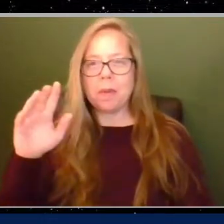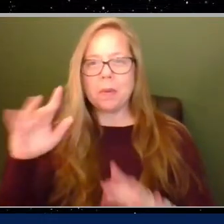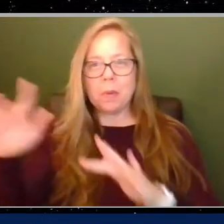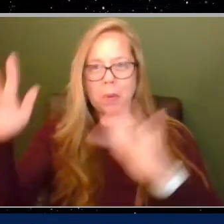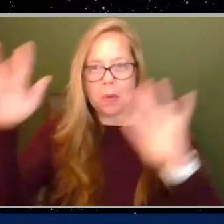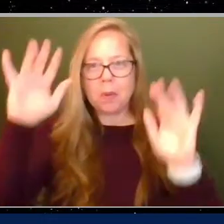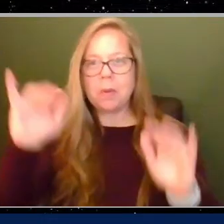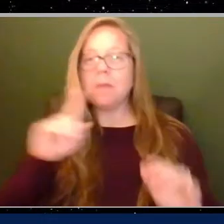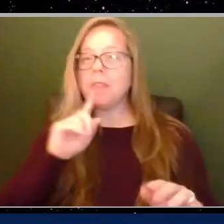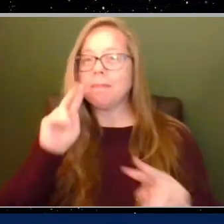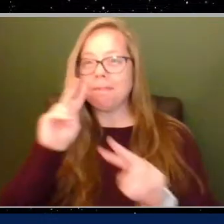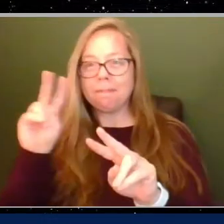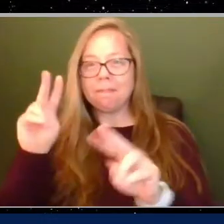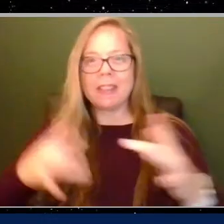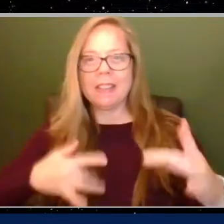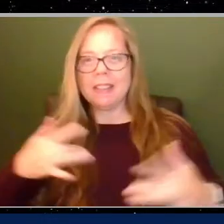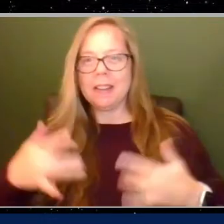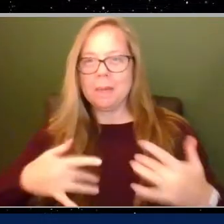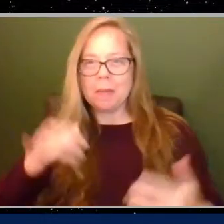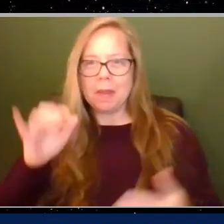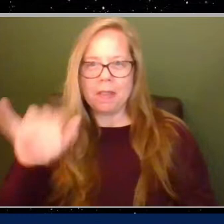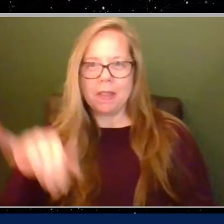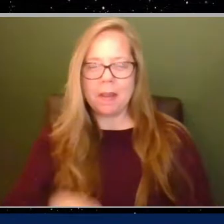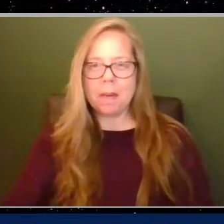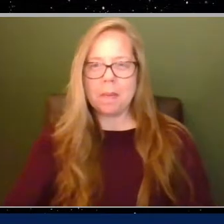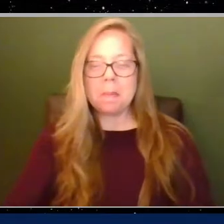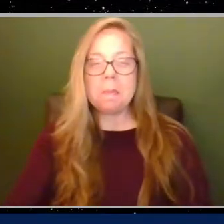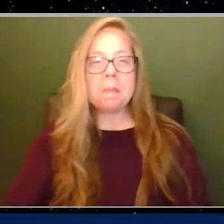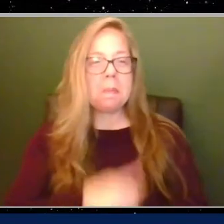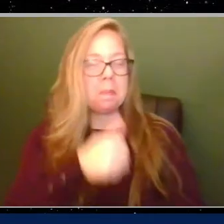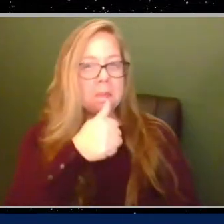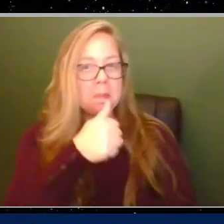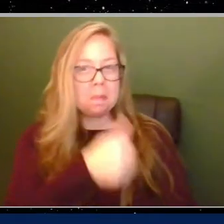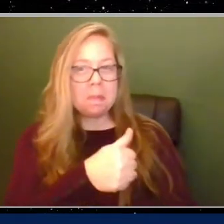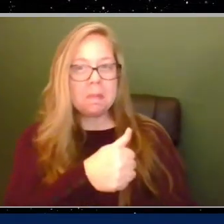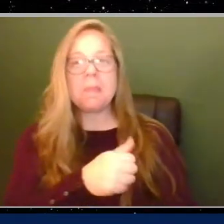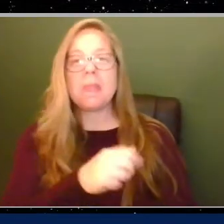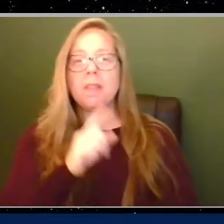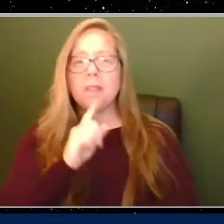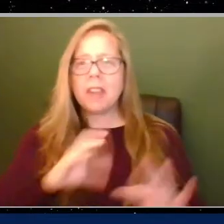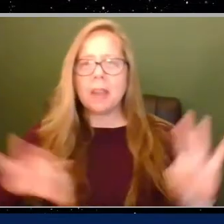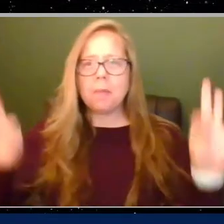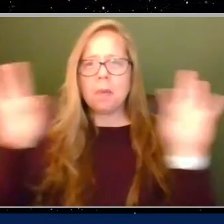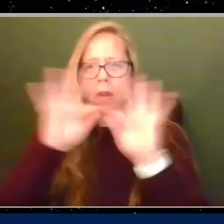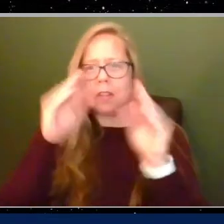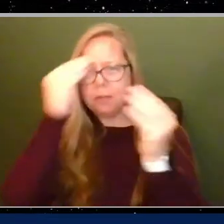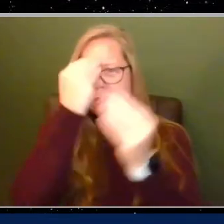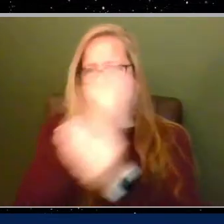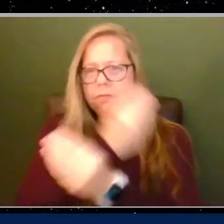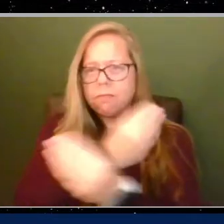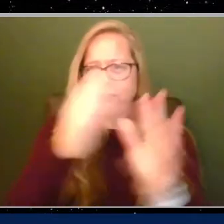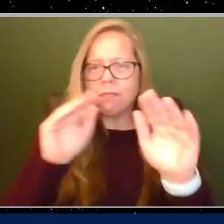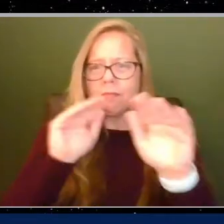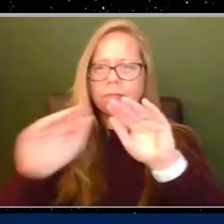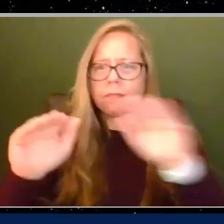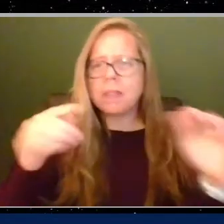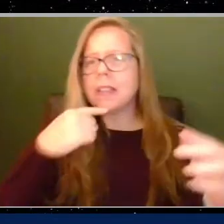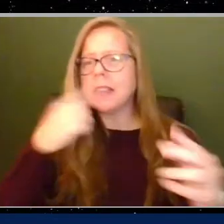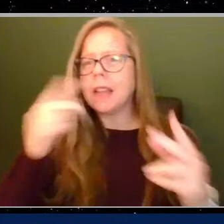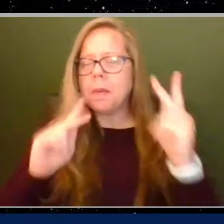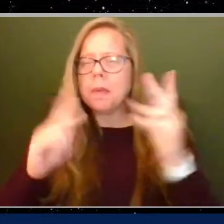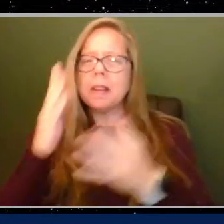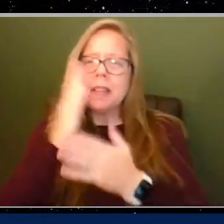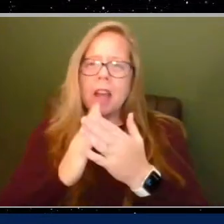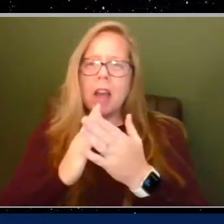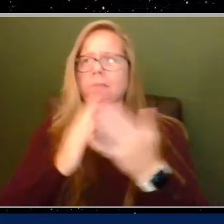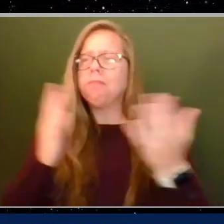Well, I think that's one thing that's important to sort of, I guess, communicate, right? Some of the things are there at the museum. You don't have to sign up in